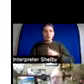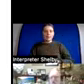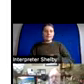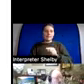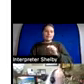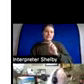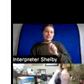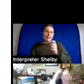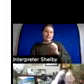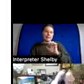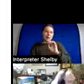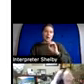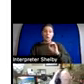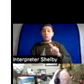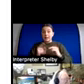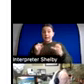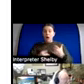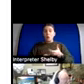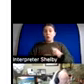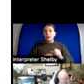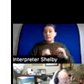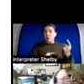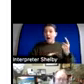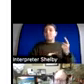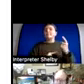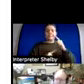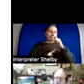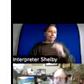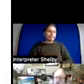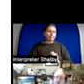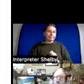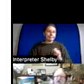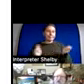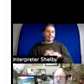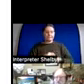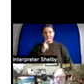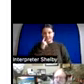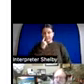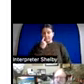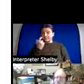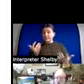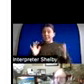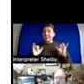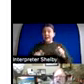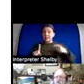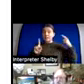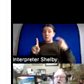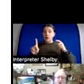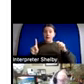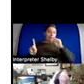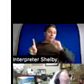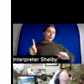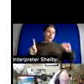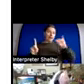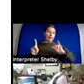now yeah trust no one interesting that's what ai does that's what these large language